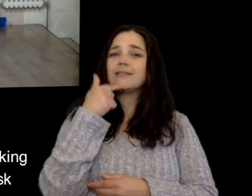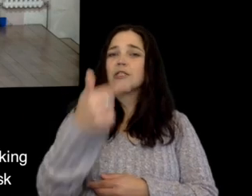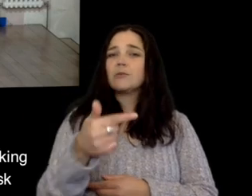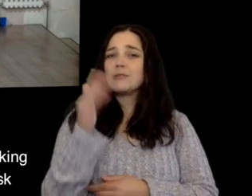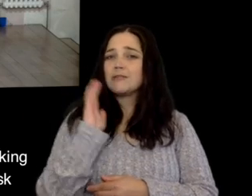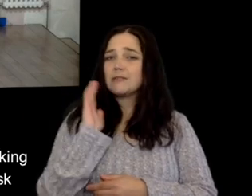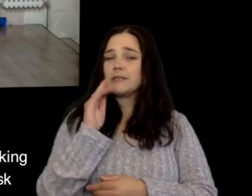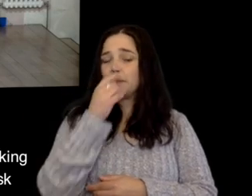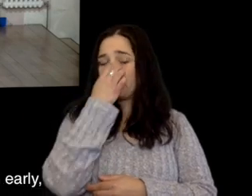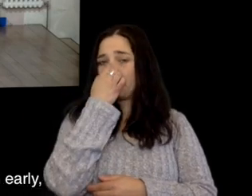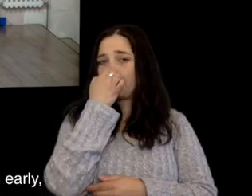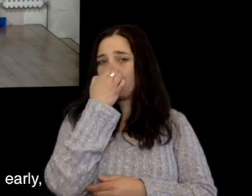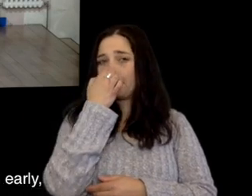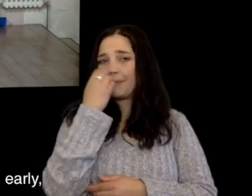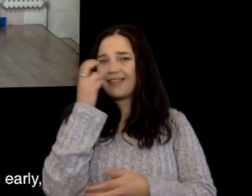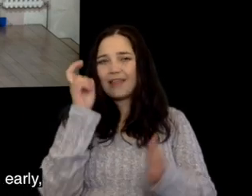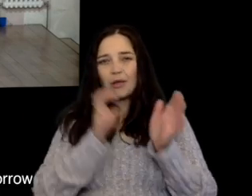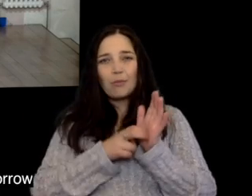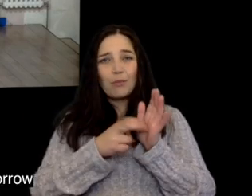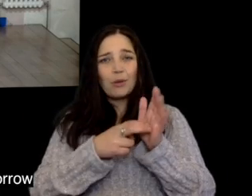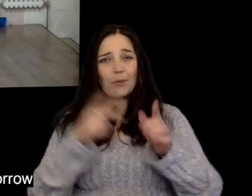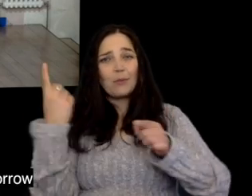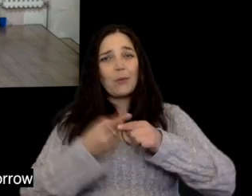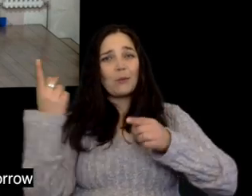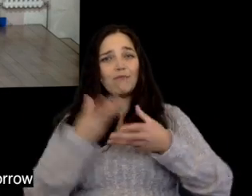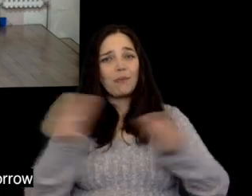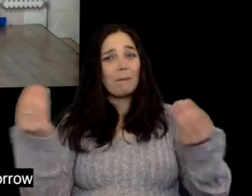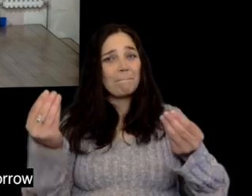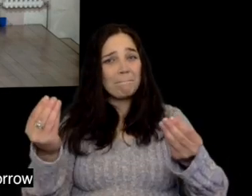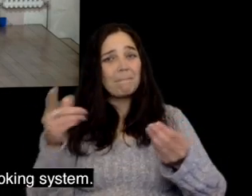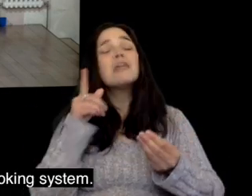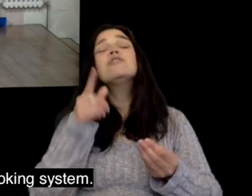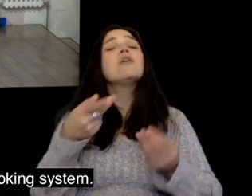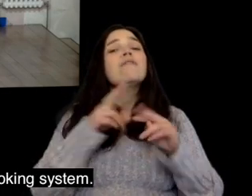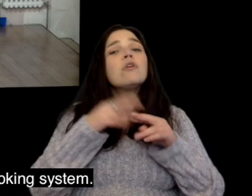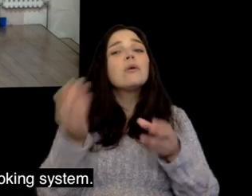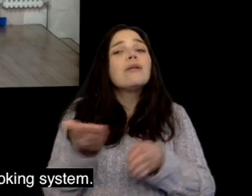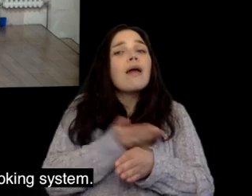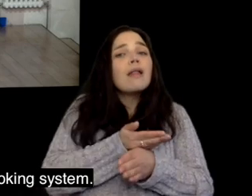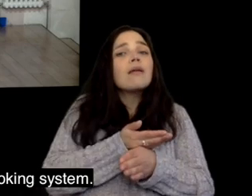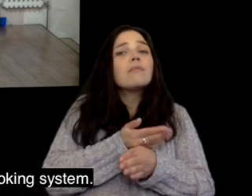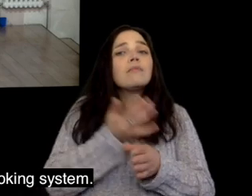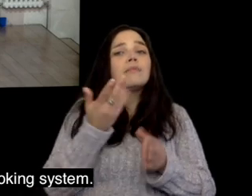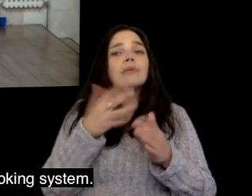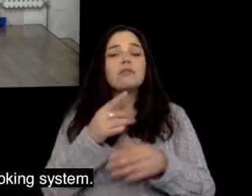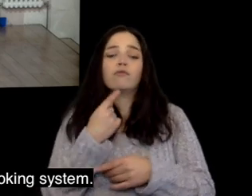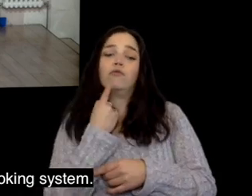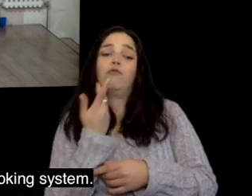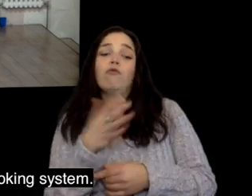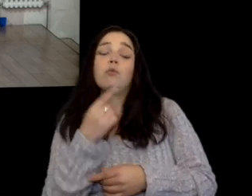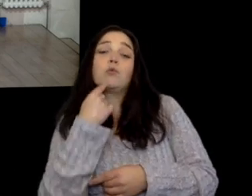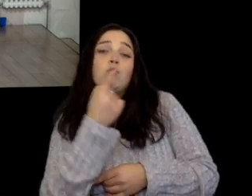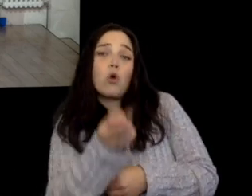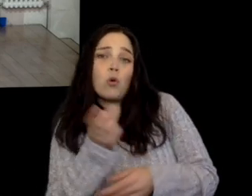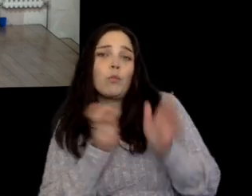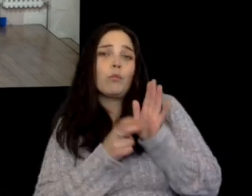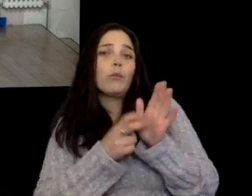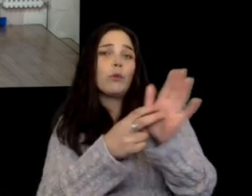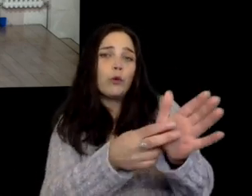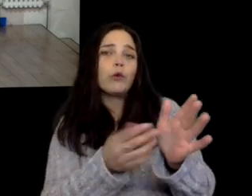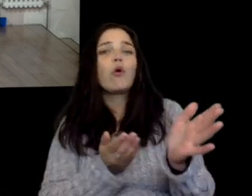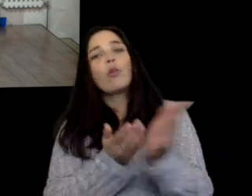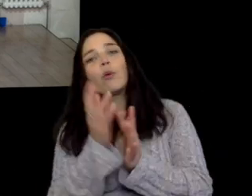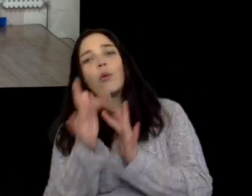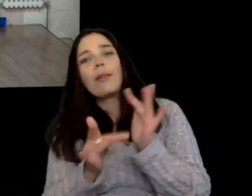Sunday. I would imagine booking might be quite brisk, so if you want to get in early, please call from tomorrow or book